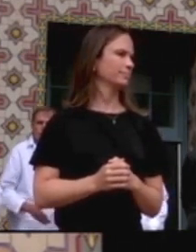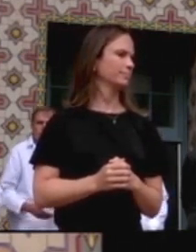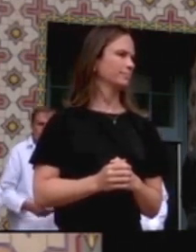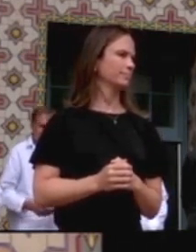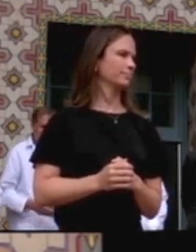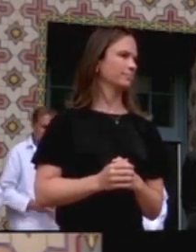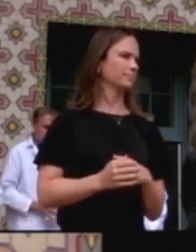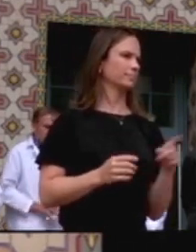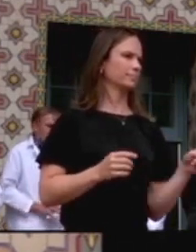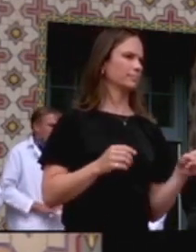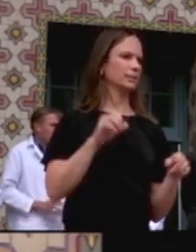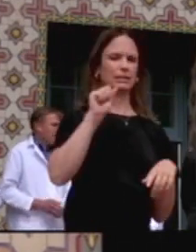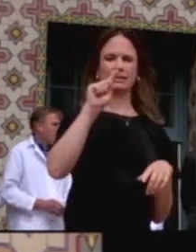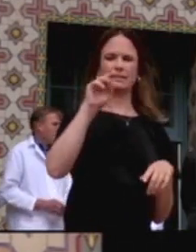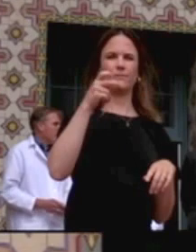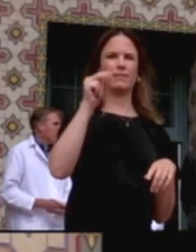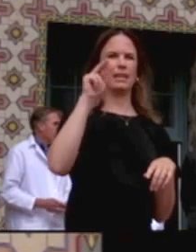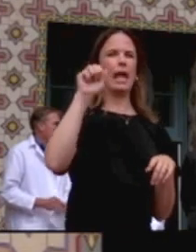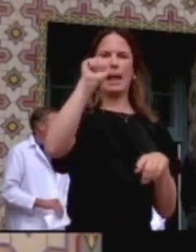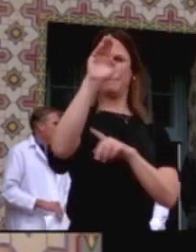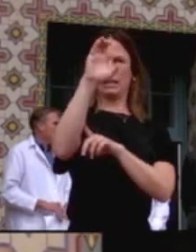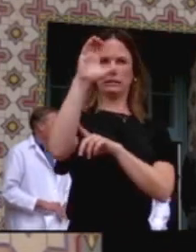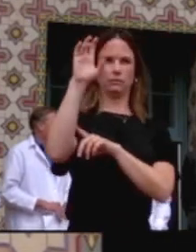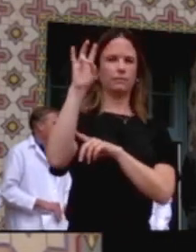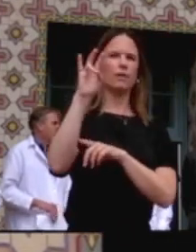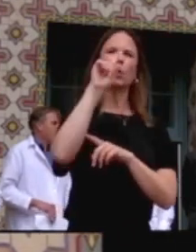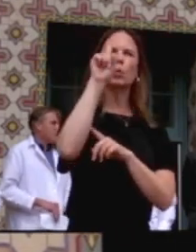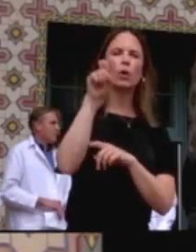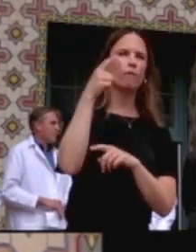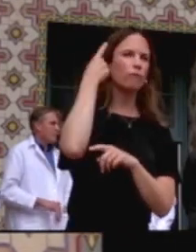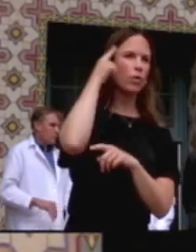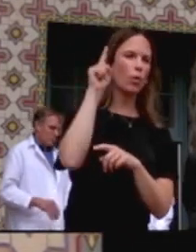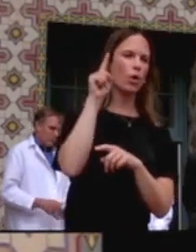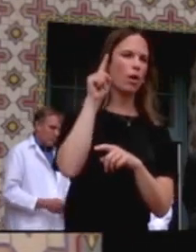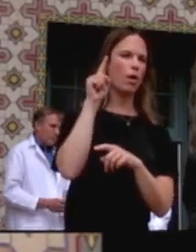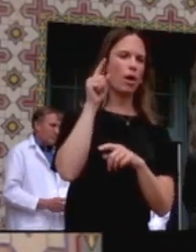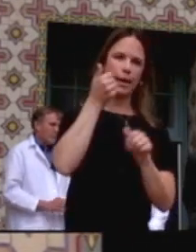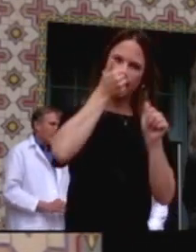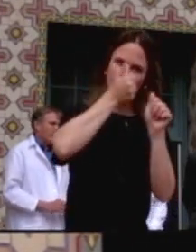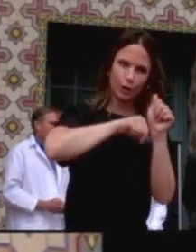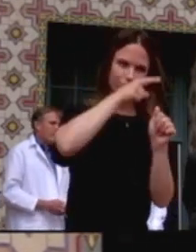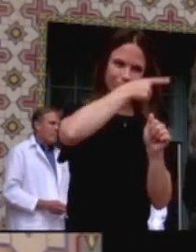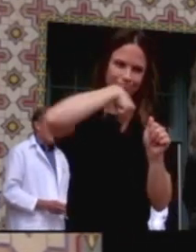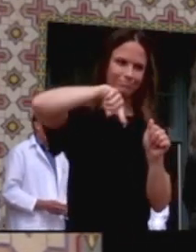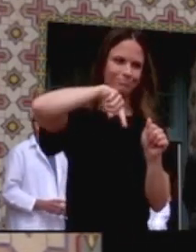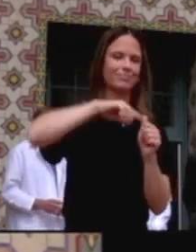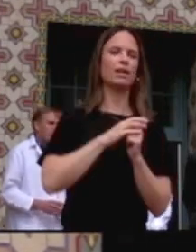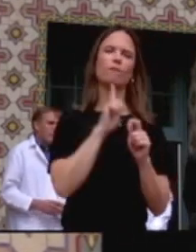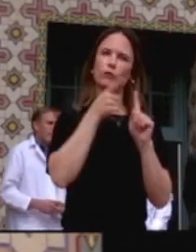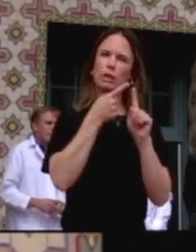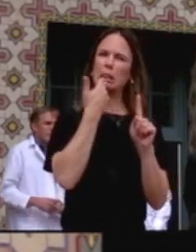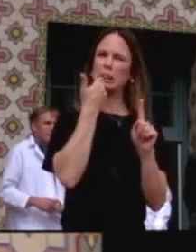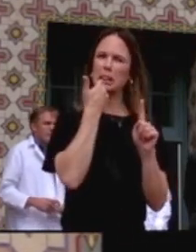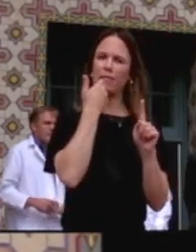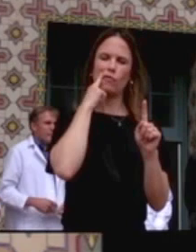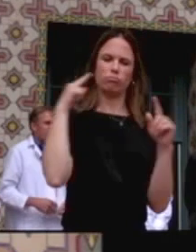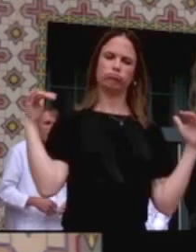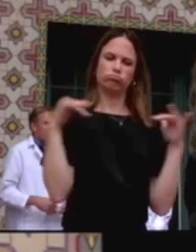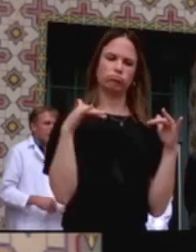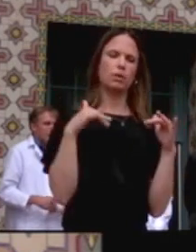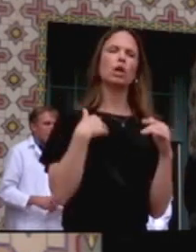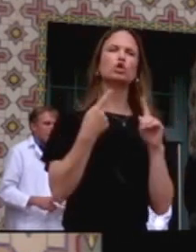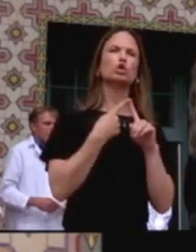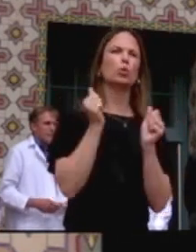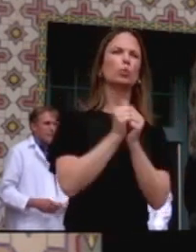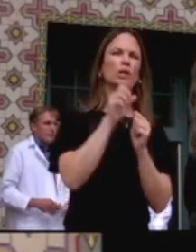Great, thank you. Stephanie Sierra with ABC7. This question is for every health officer. First, I want to thank you all for being here today. I want to